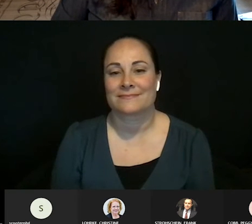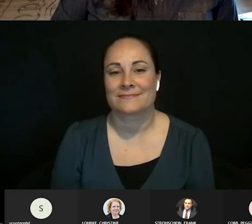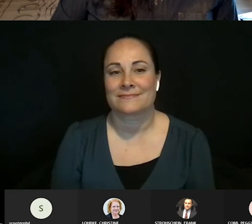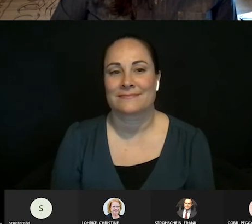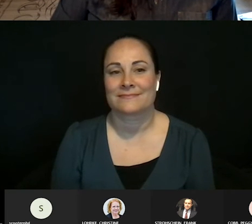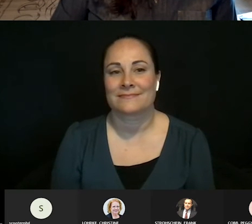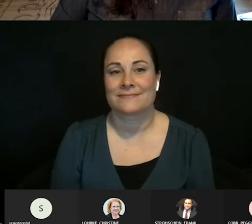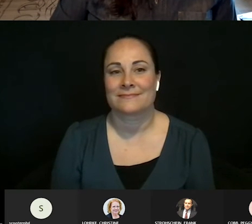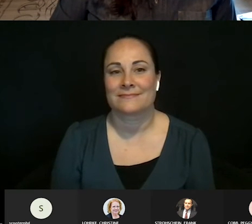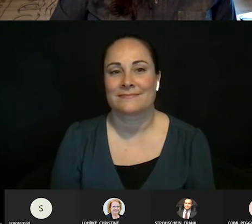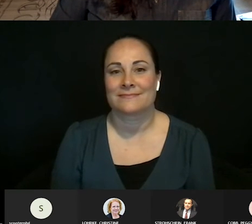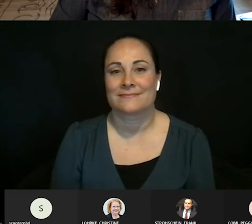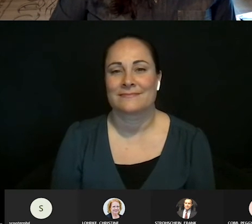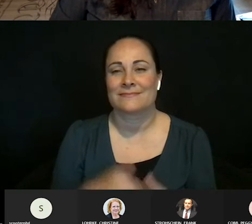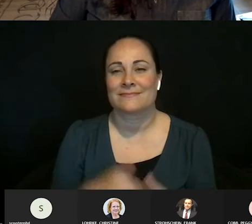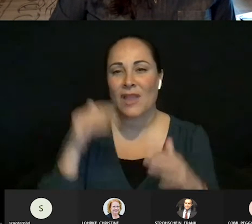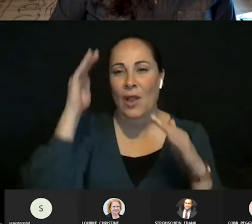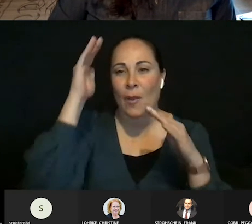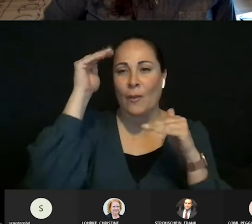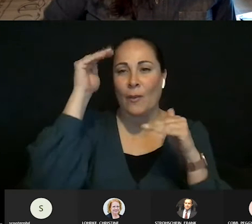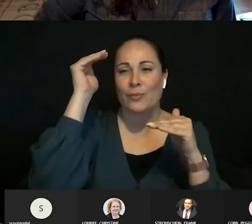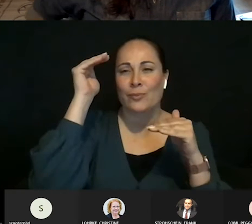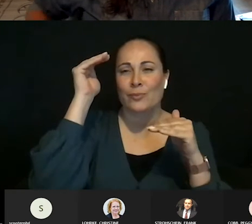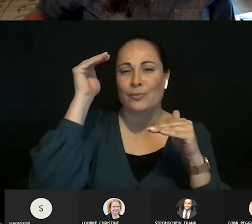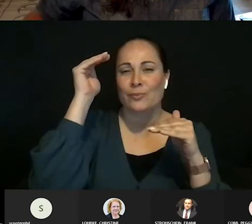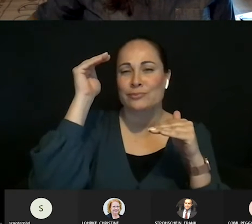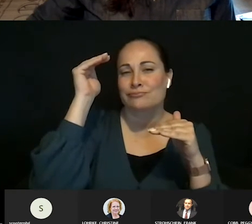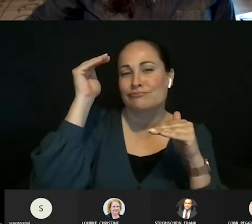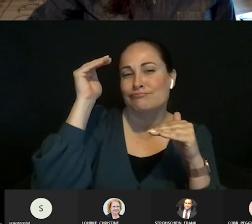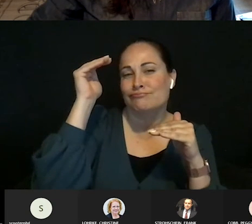And hopefully